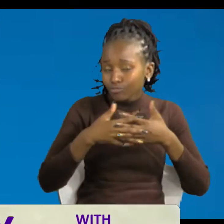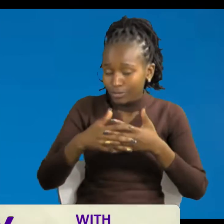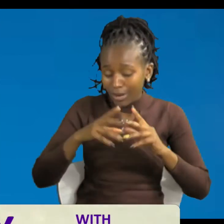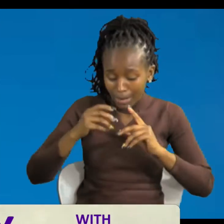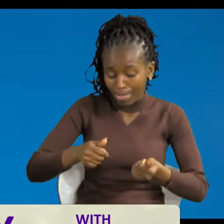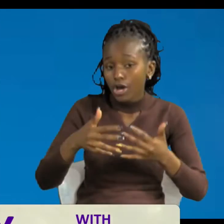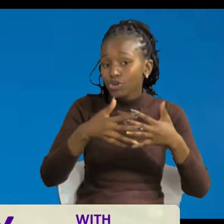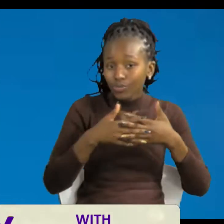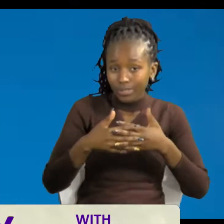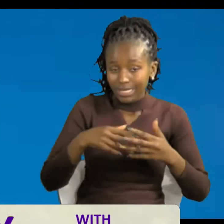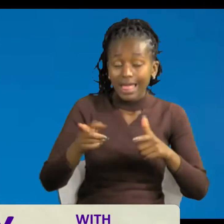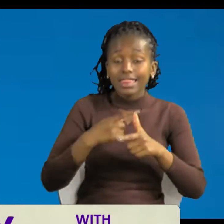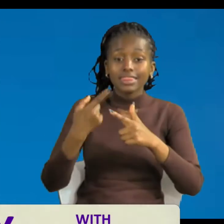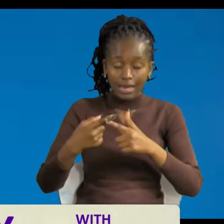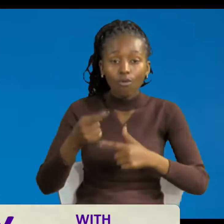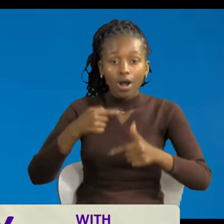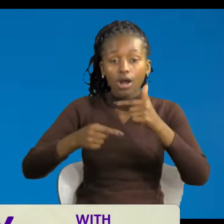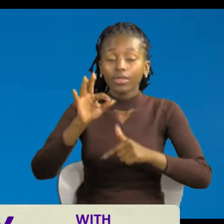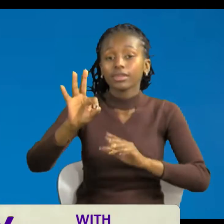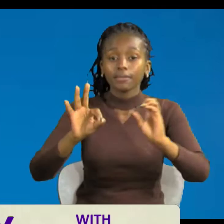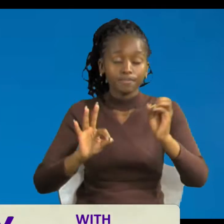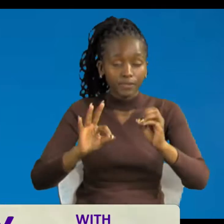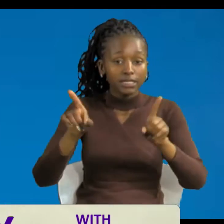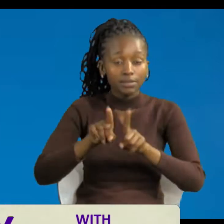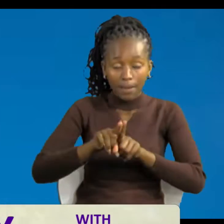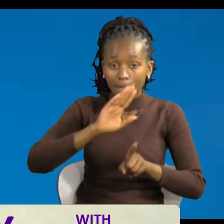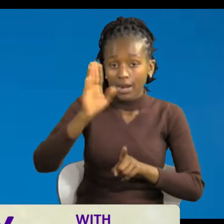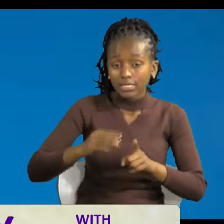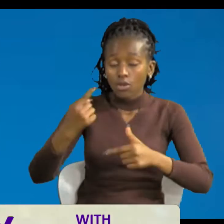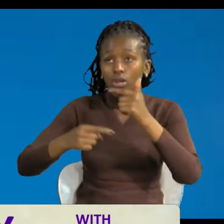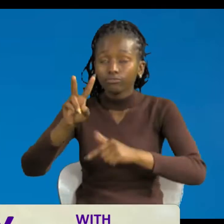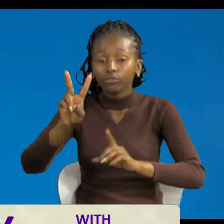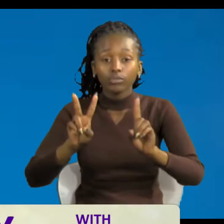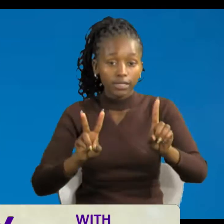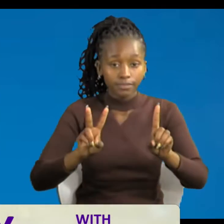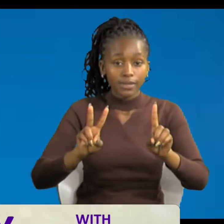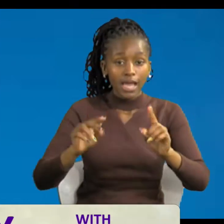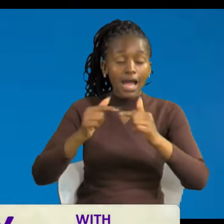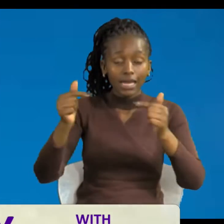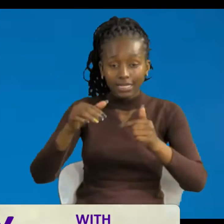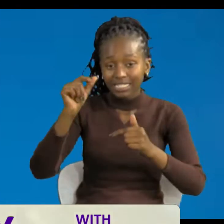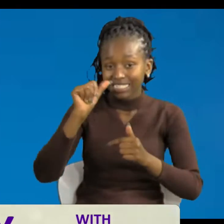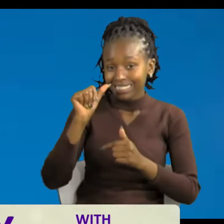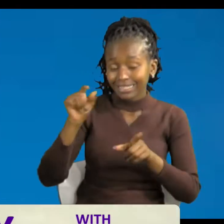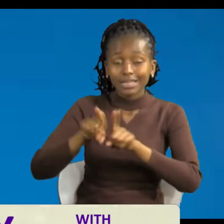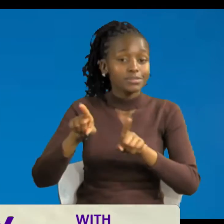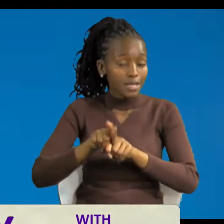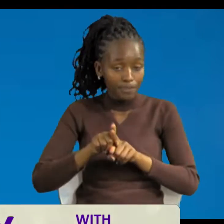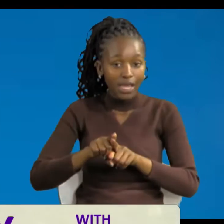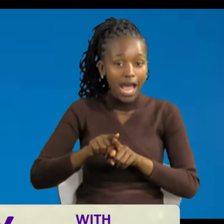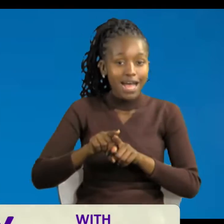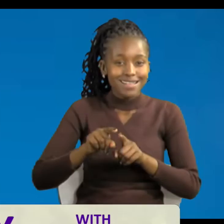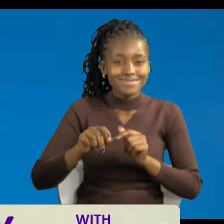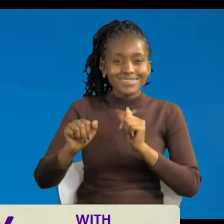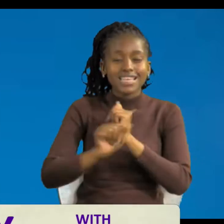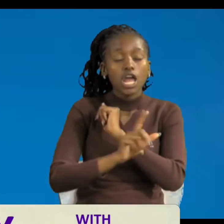winning 3-0. Just like I mentioned, we had Brazil getting a 2-1 win against England. Senegal, on the other hand, they